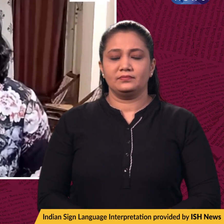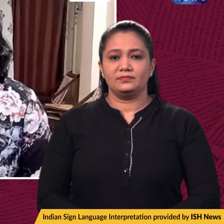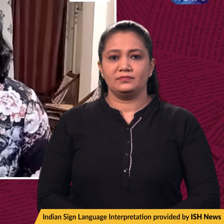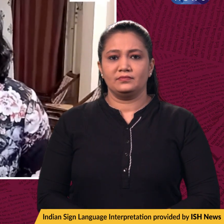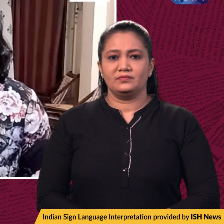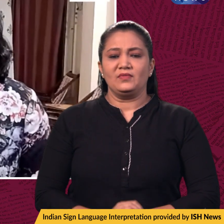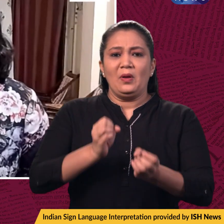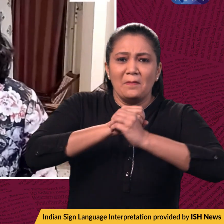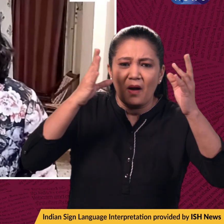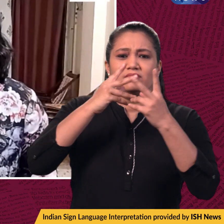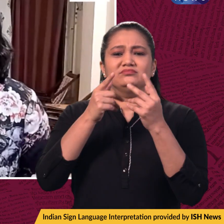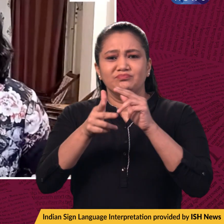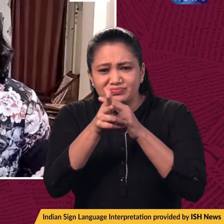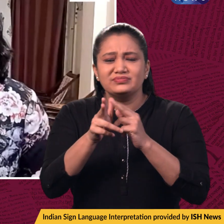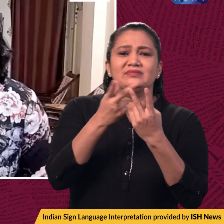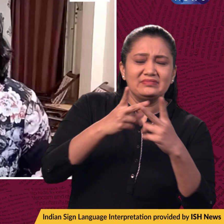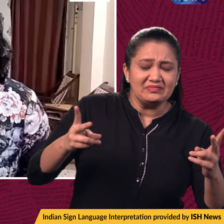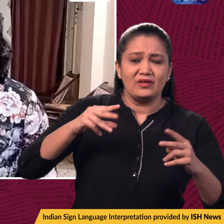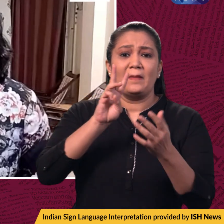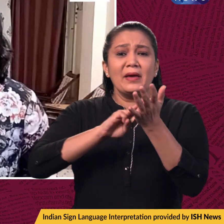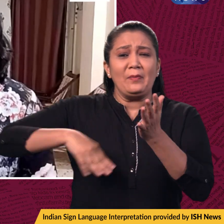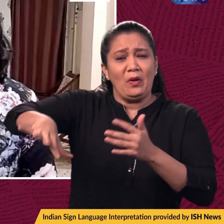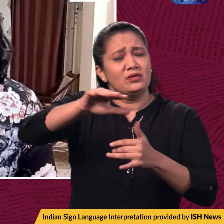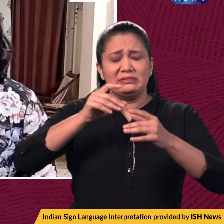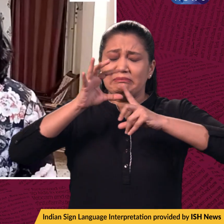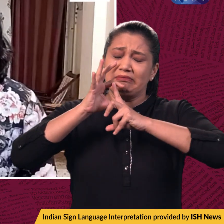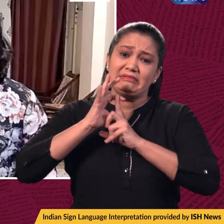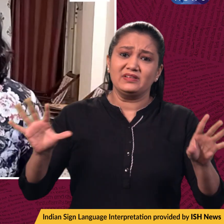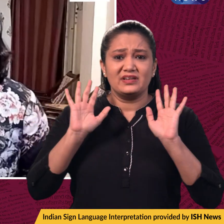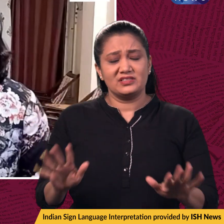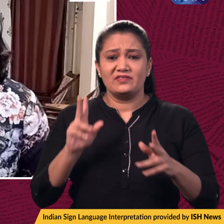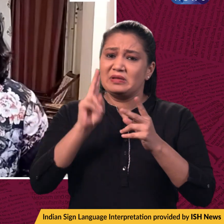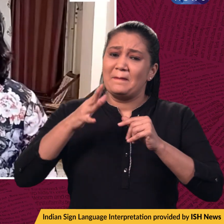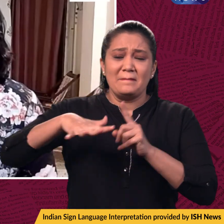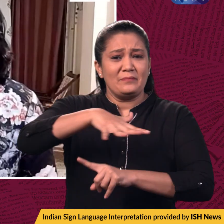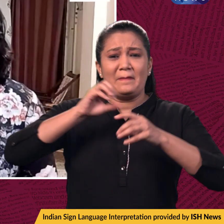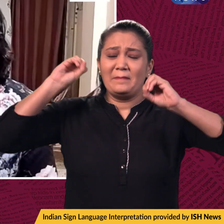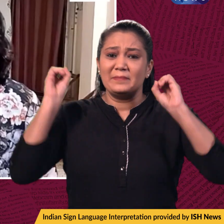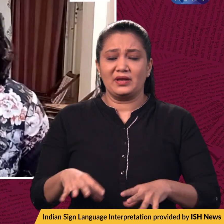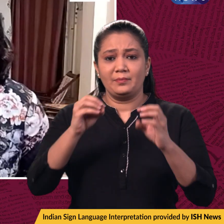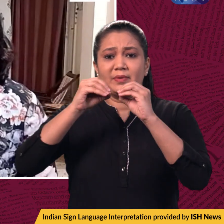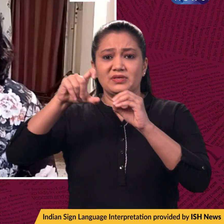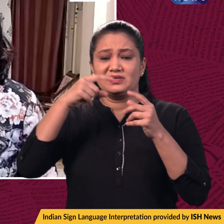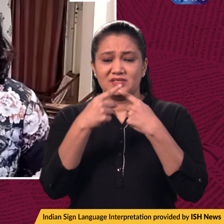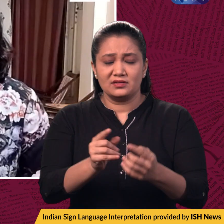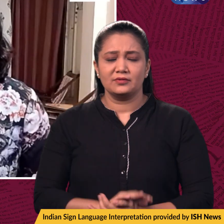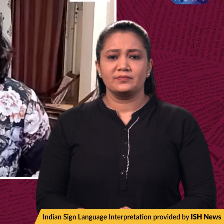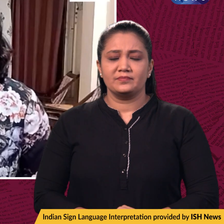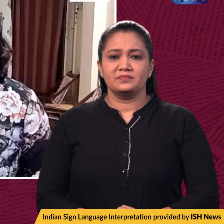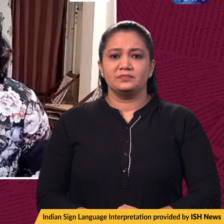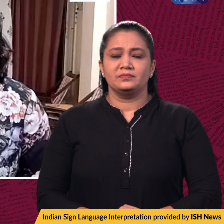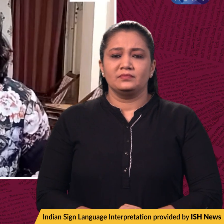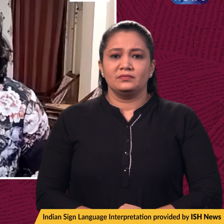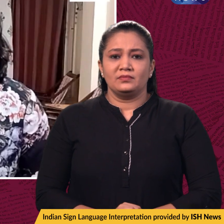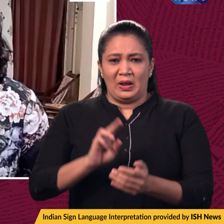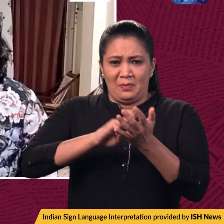The shelling in Mariupol in the meantime continues, and it's quite bad, the situation there, according to the BBC, which says